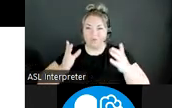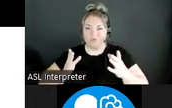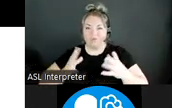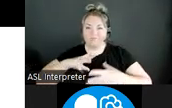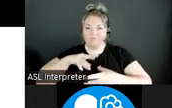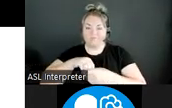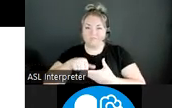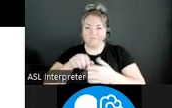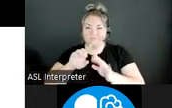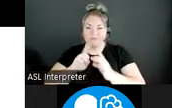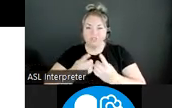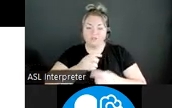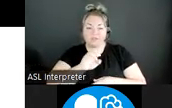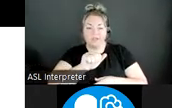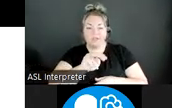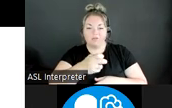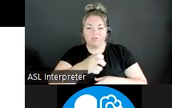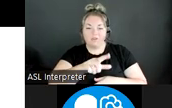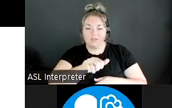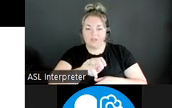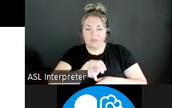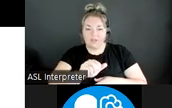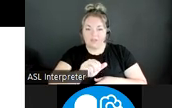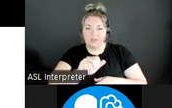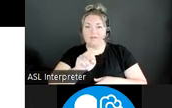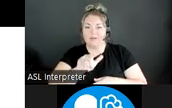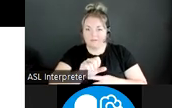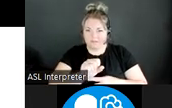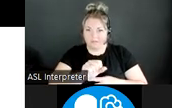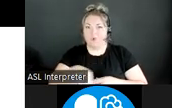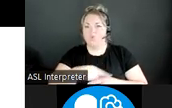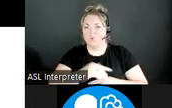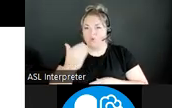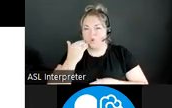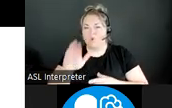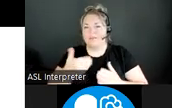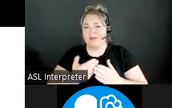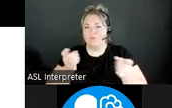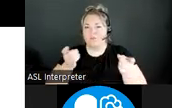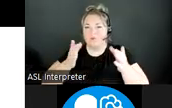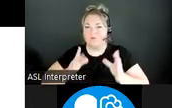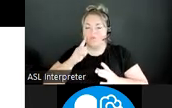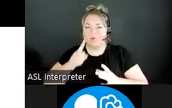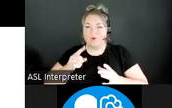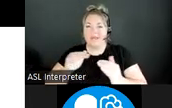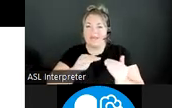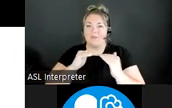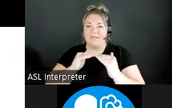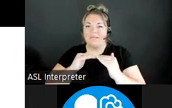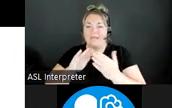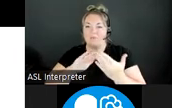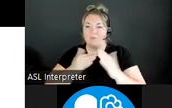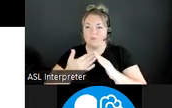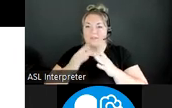on this division. Angelina Kellis, that you all know, is our Director of Equity and Community Guided